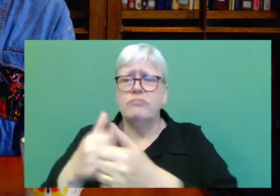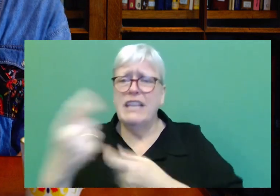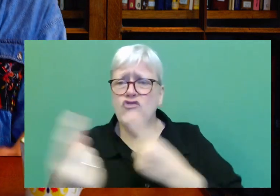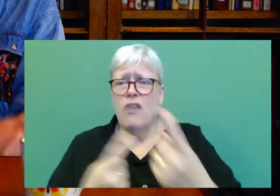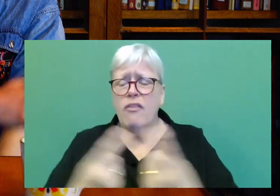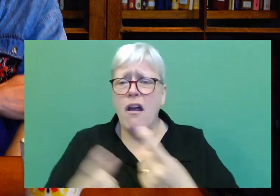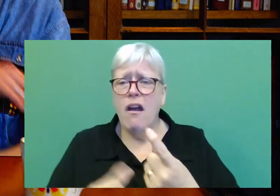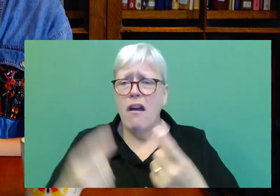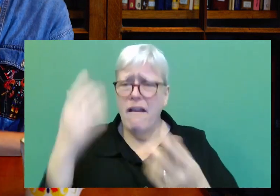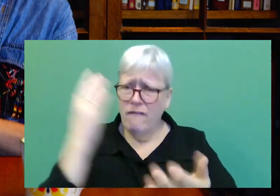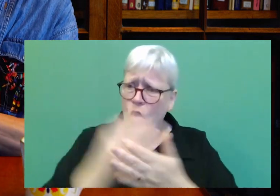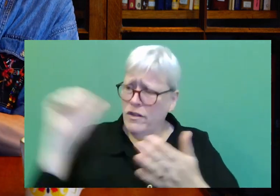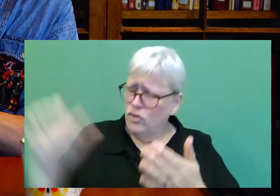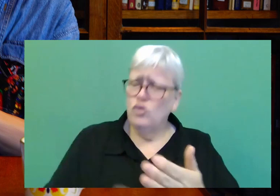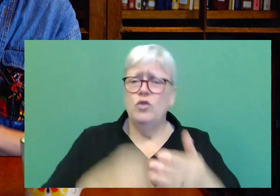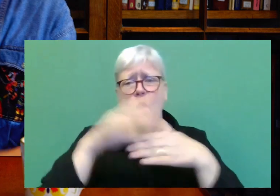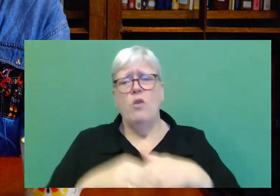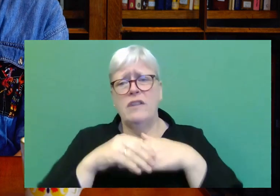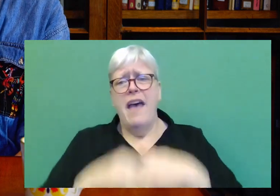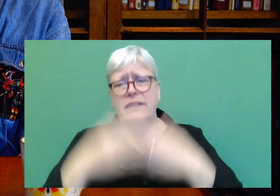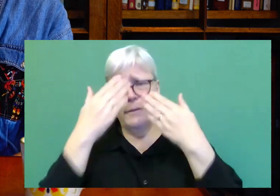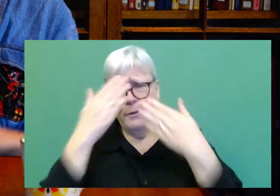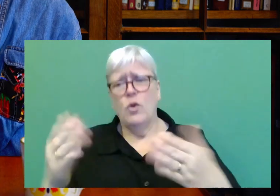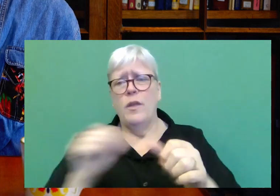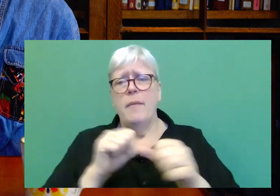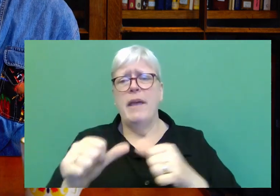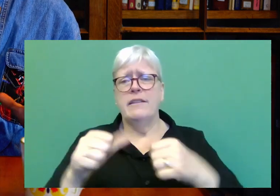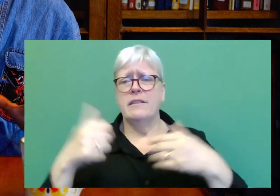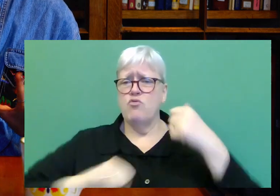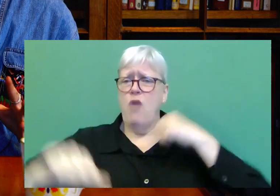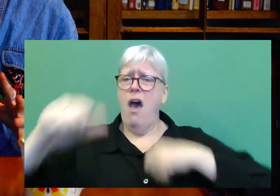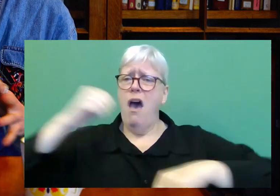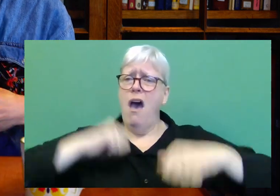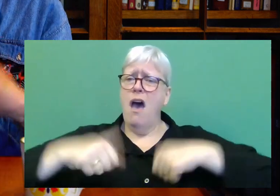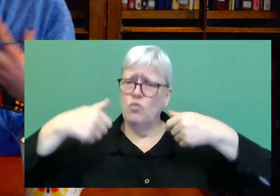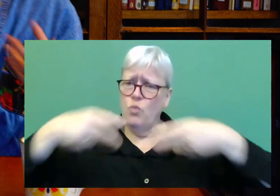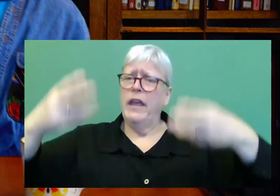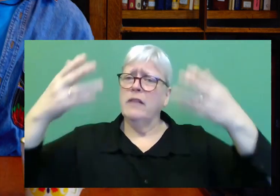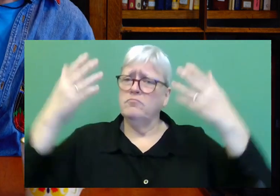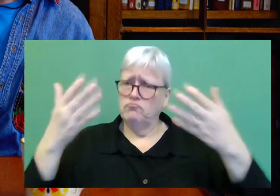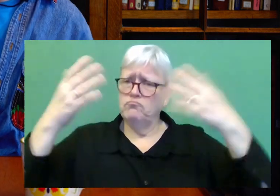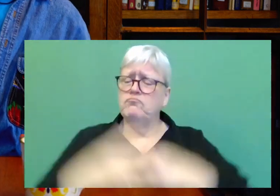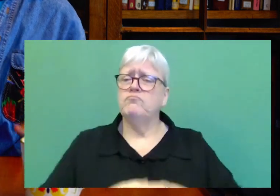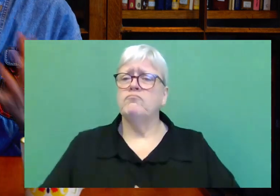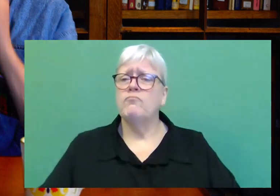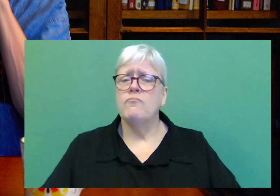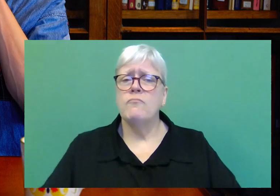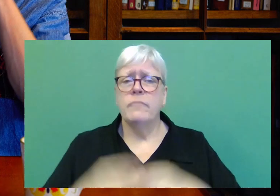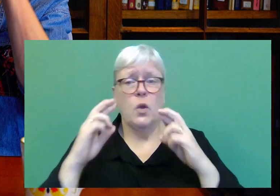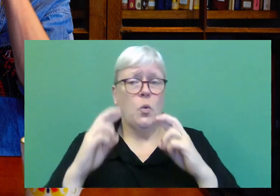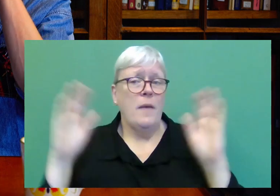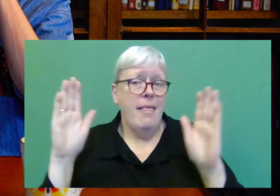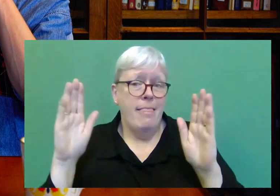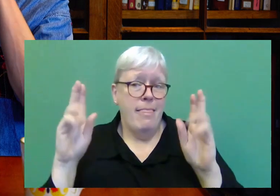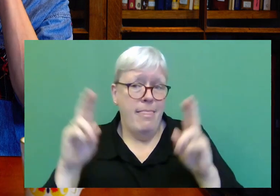best peacock feathers at times as possible. But yeah, hopefully there's less of the parodies going on, and there's just